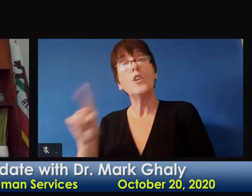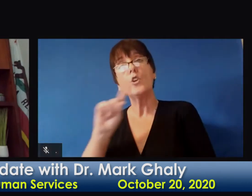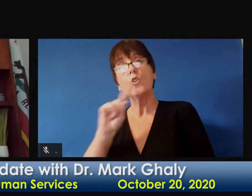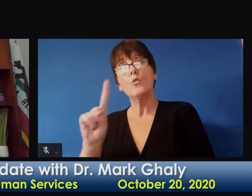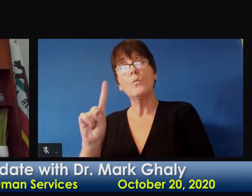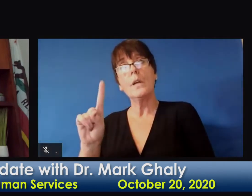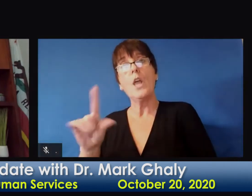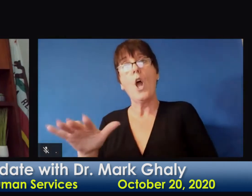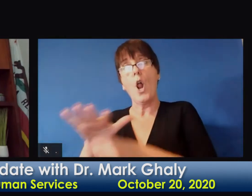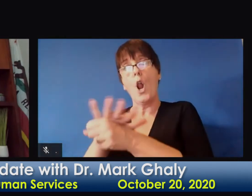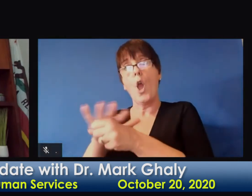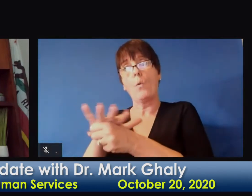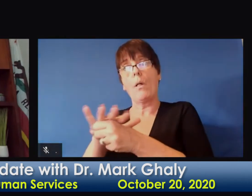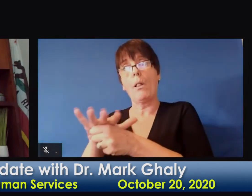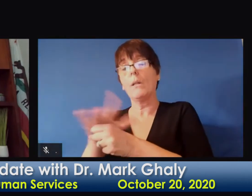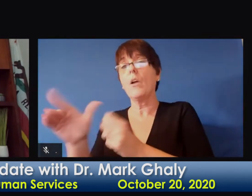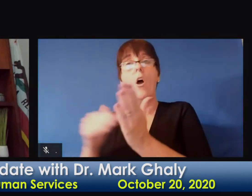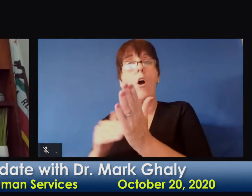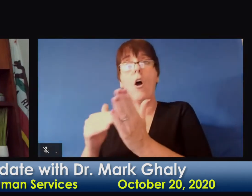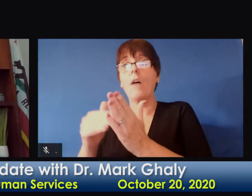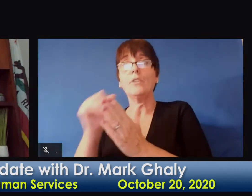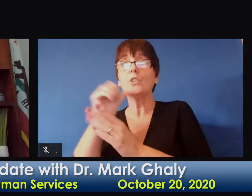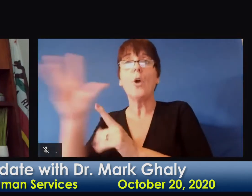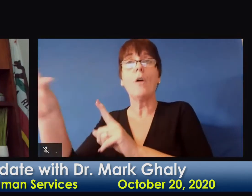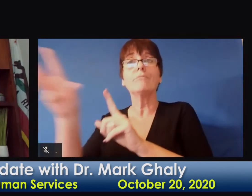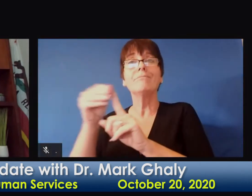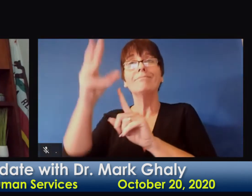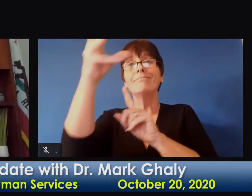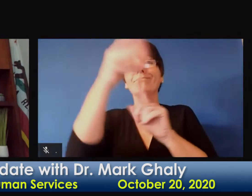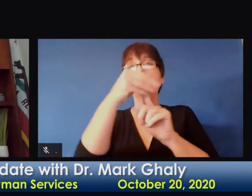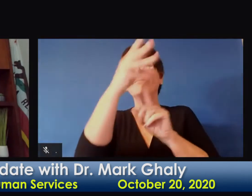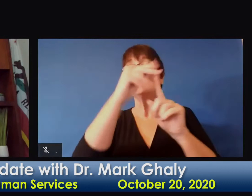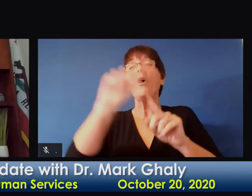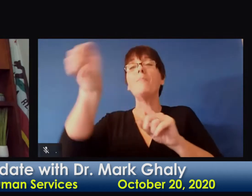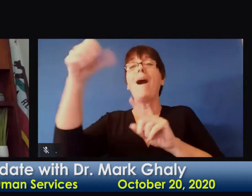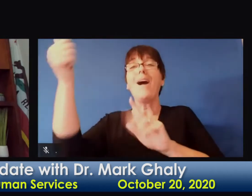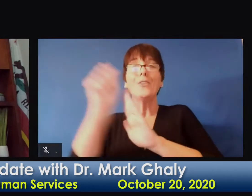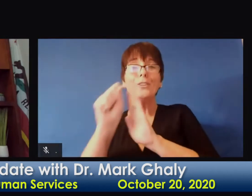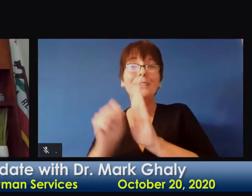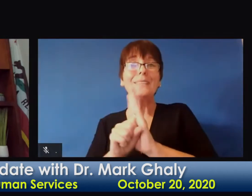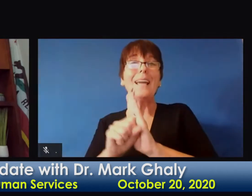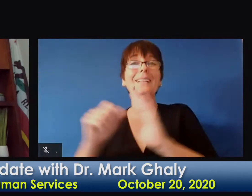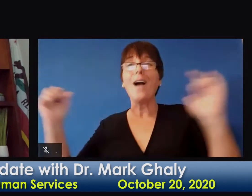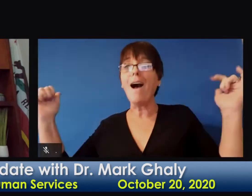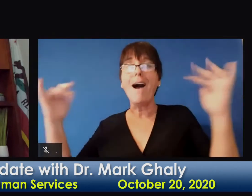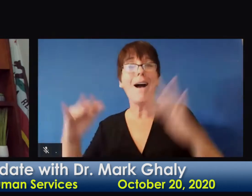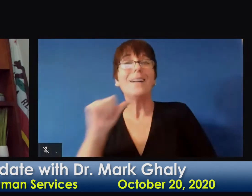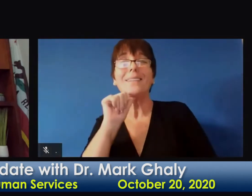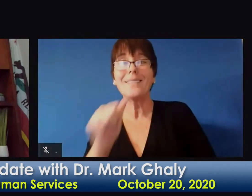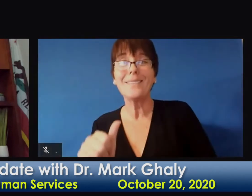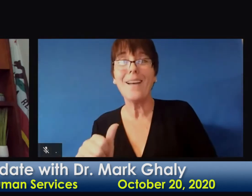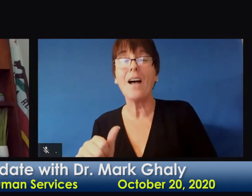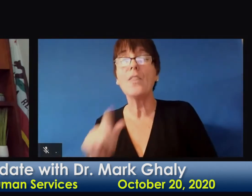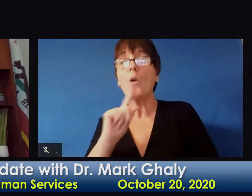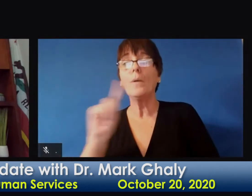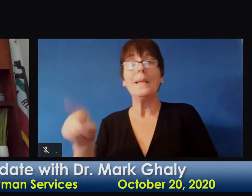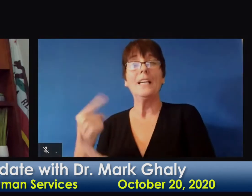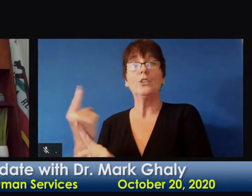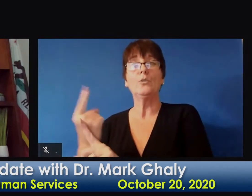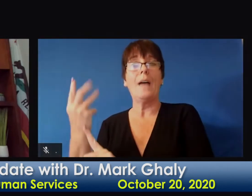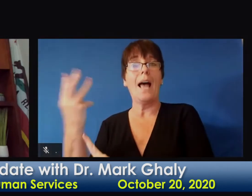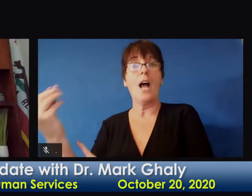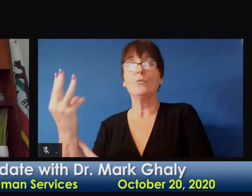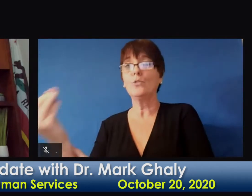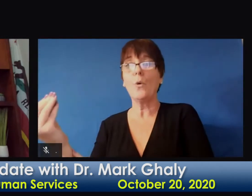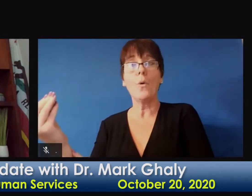local activities. They often don't draw from broad communities, and they're almost exclusively outdoors. They